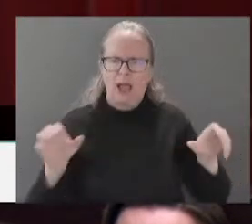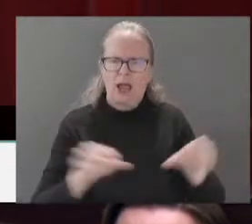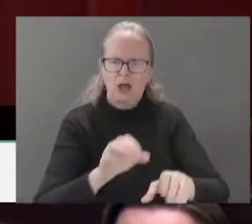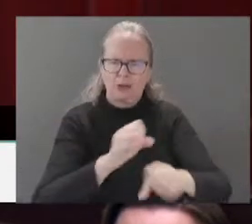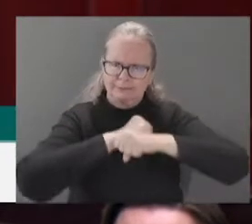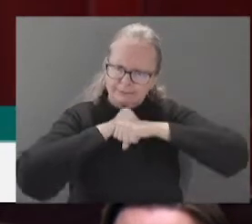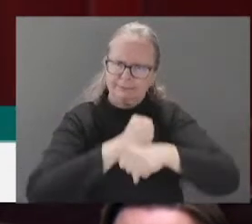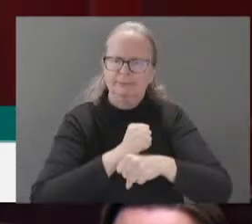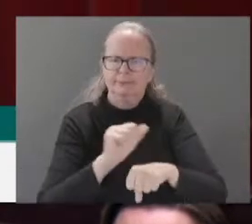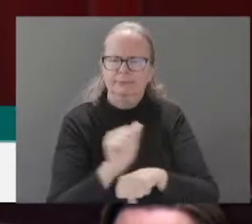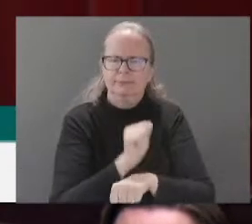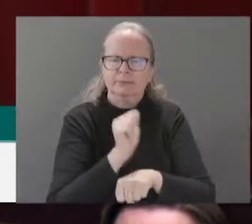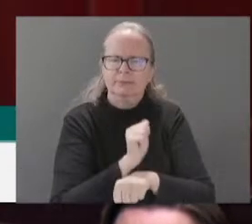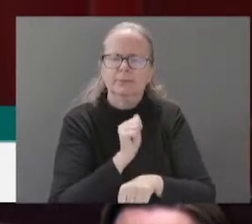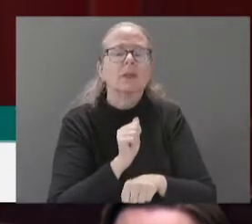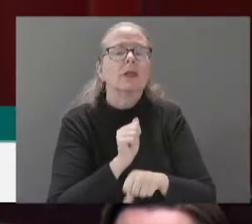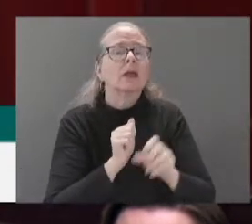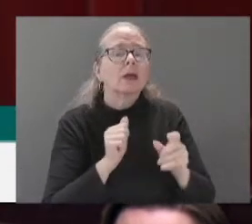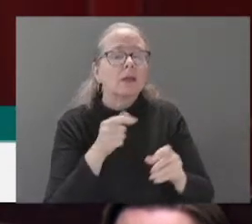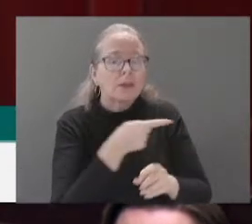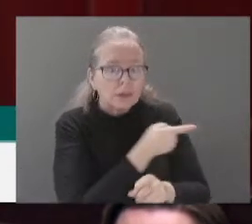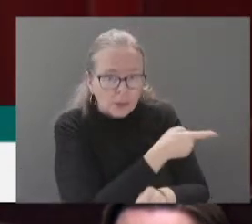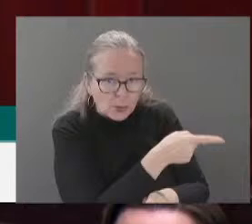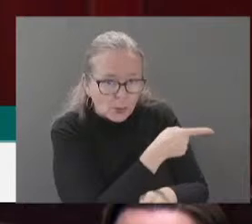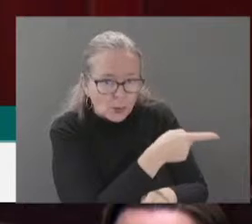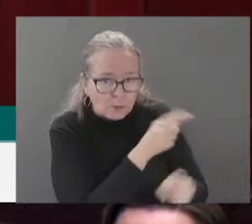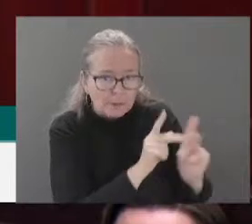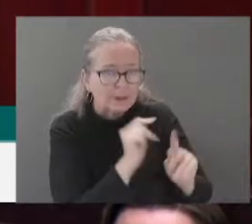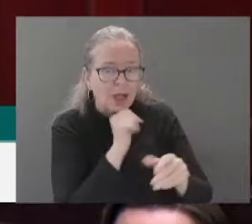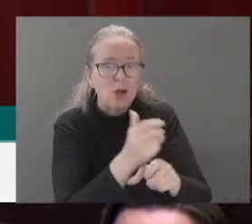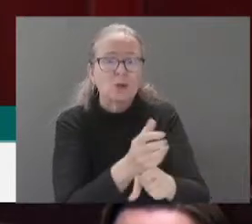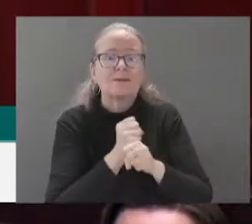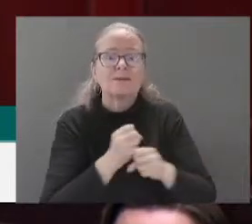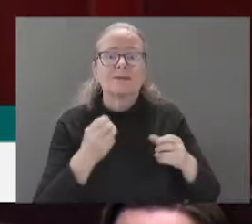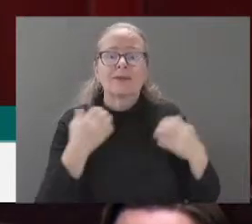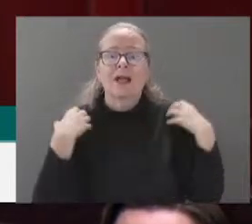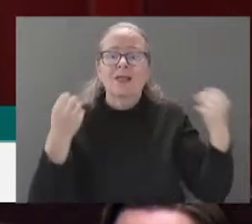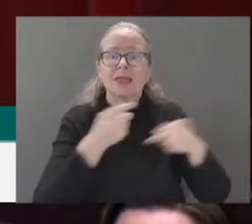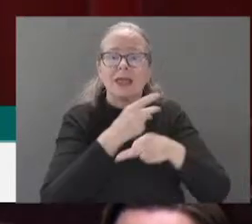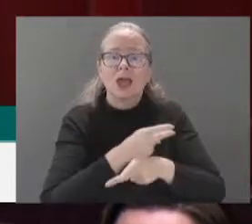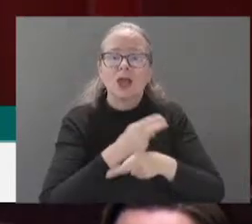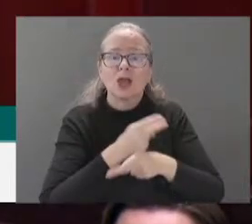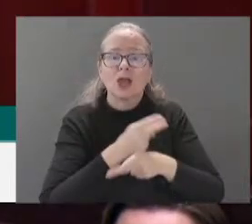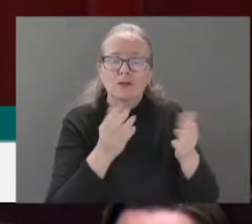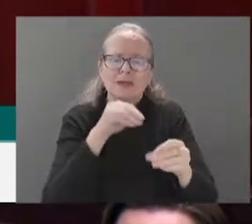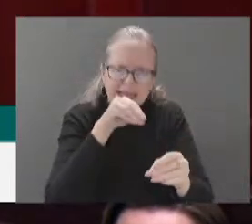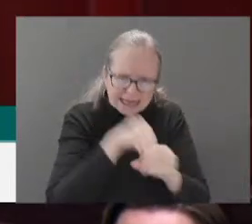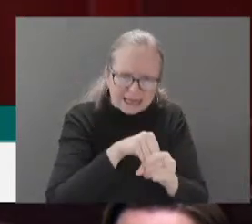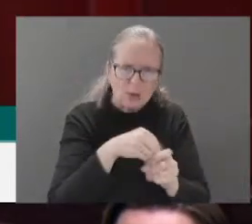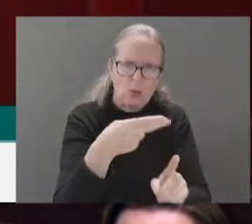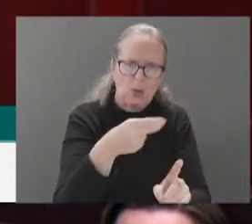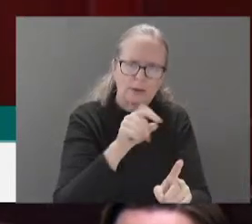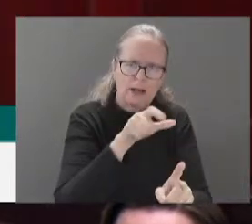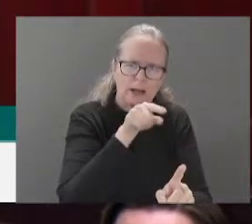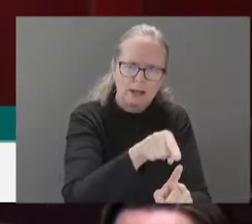were not receiving Health Care Services in a hotel Mr Speaker a very bad provider took people into a hotel Mr Speaker